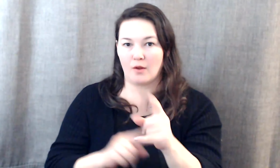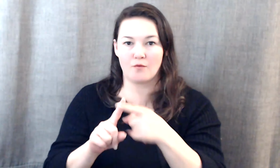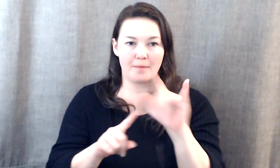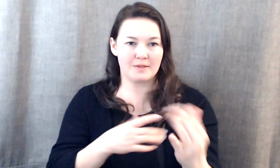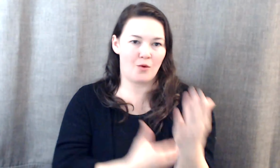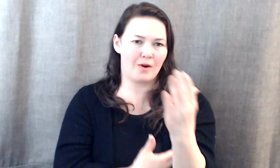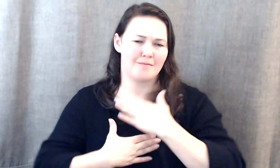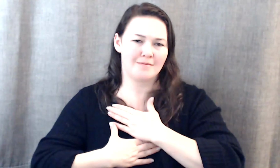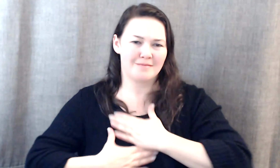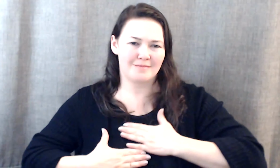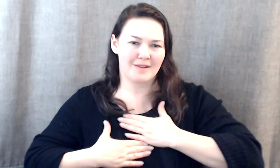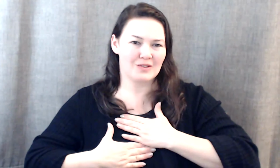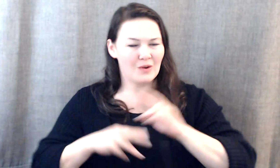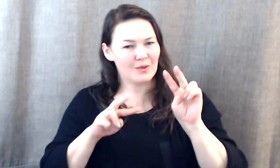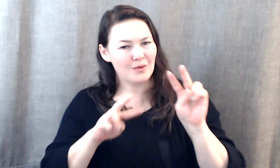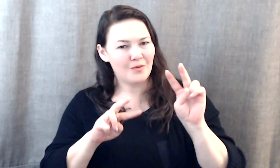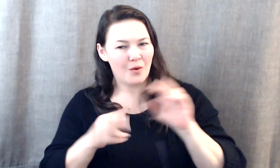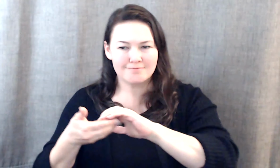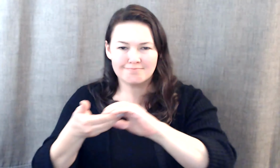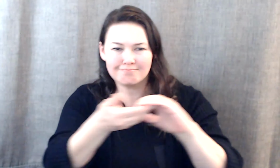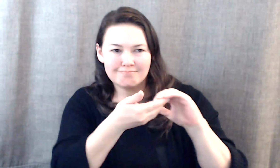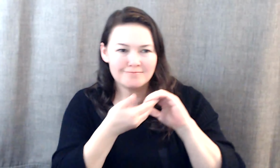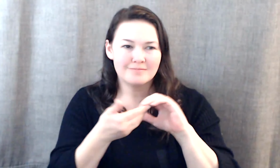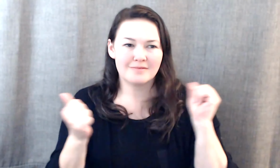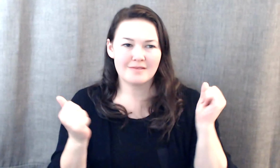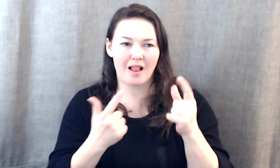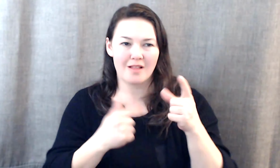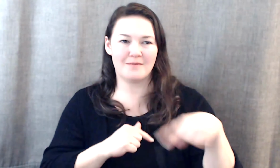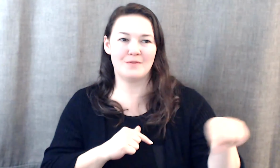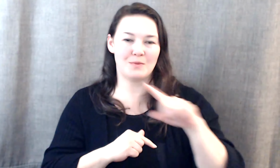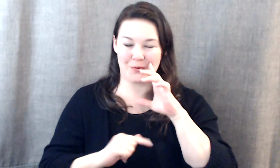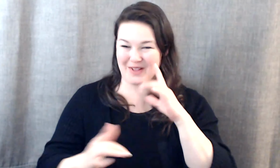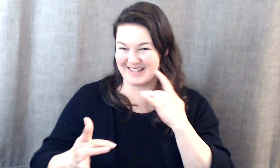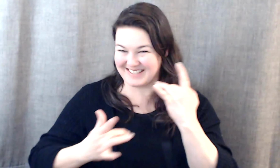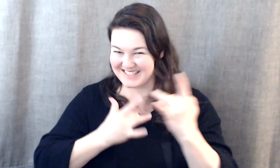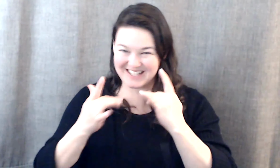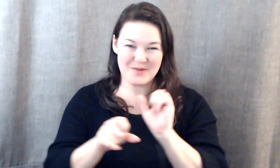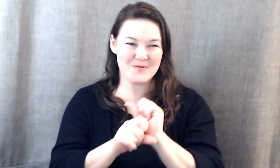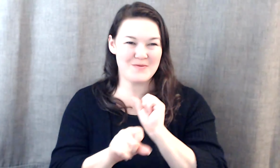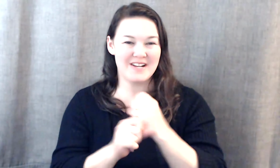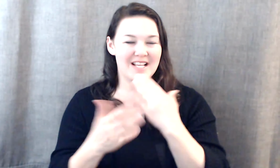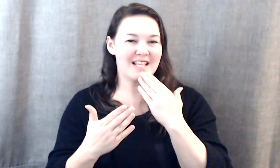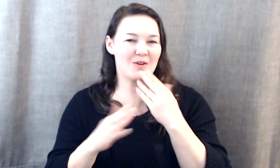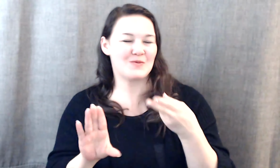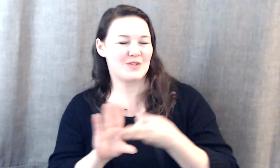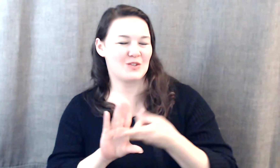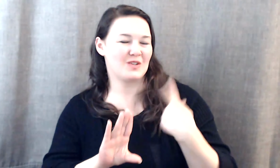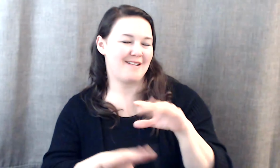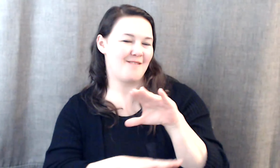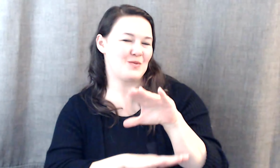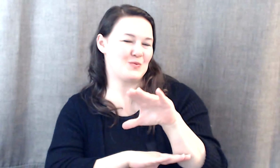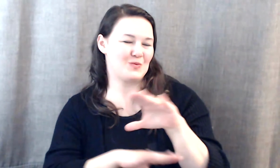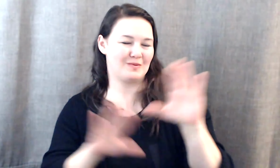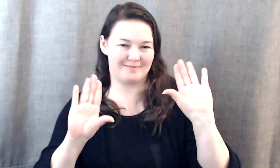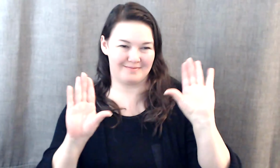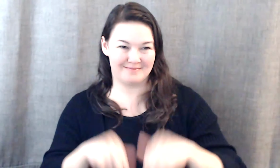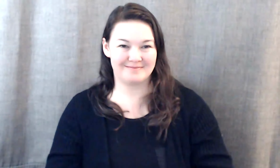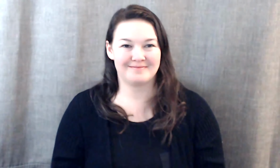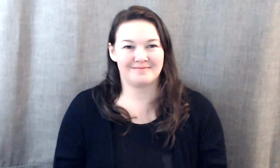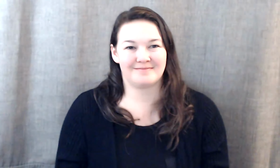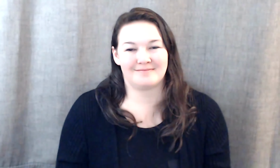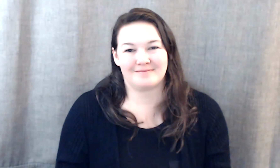and I look forward to working more closely with all of you. It's going to be exciting work. Thank you for being here this afternoon. Nos quedan 90 segundos,